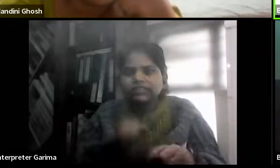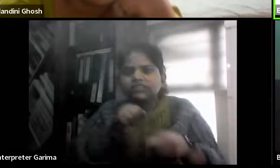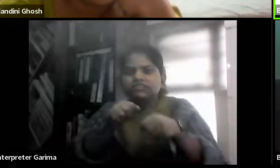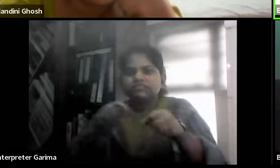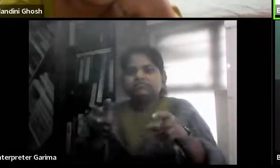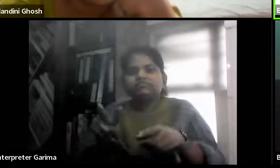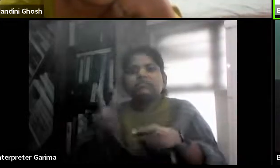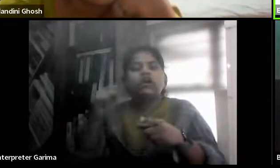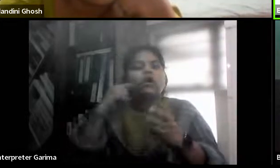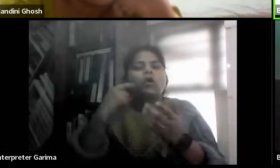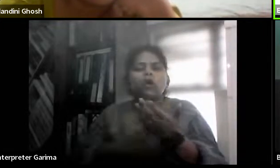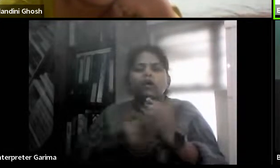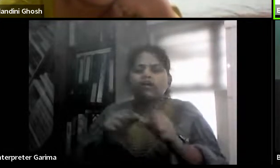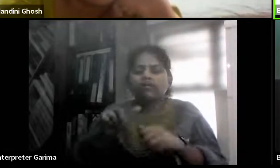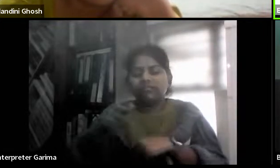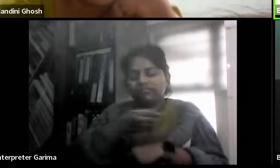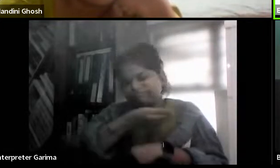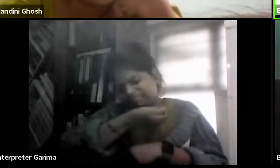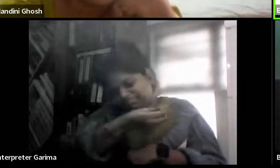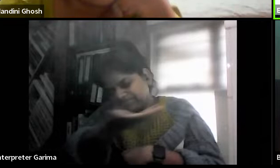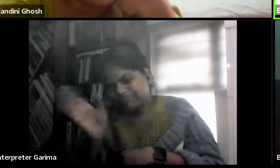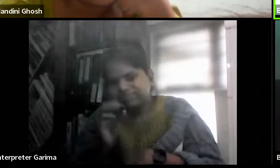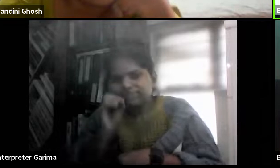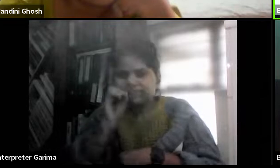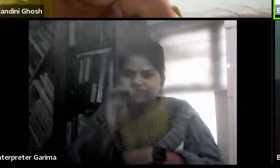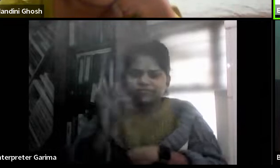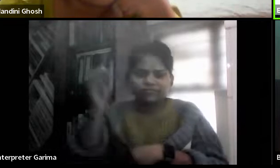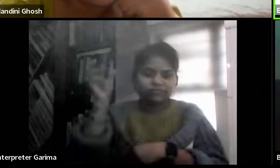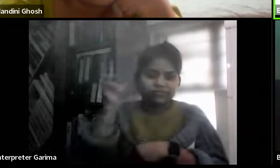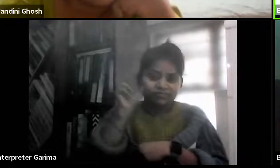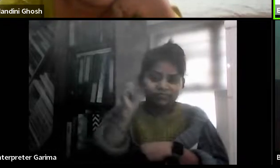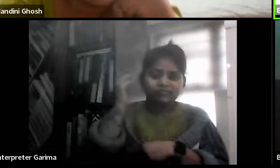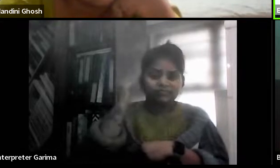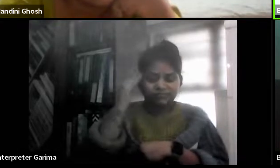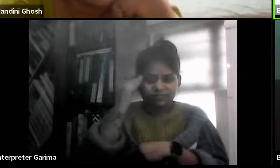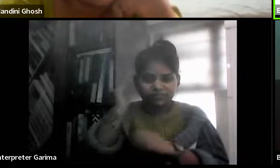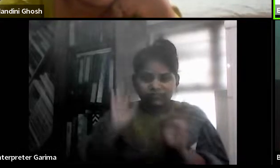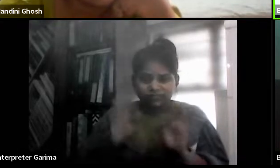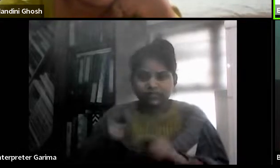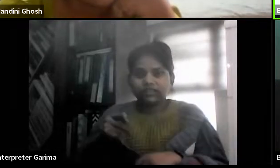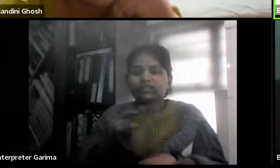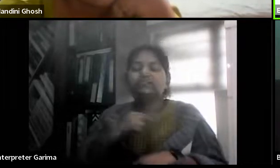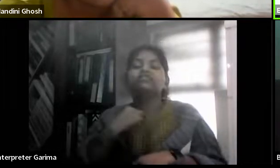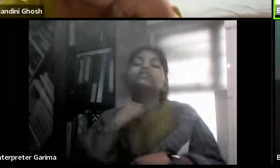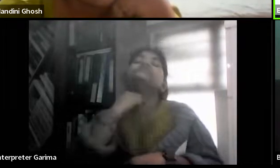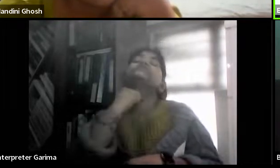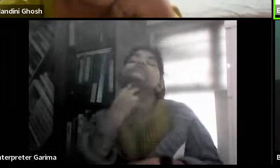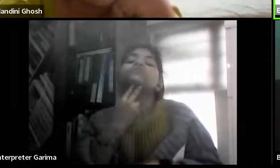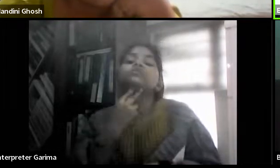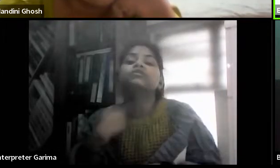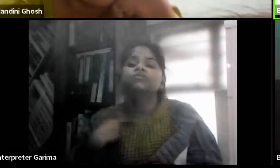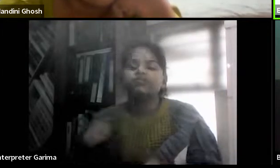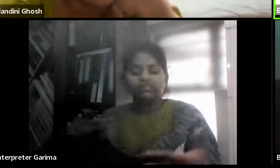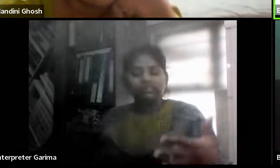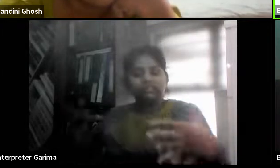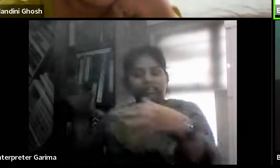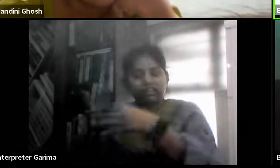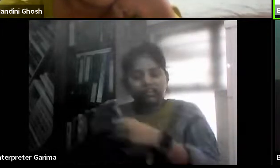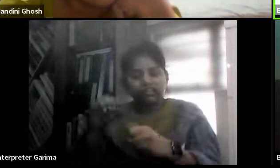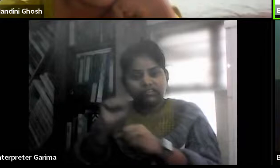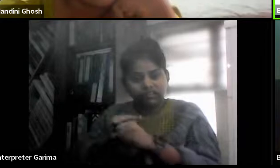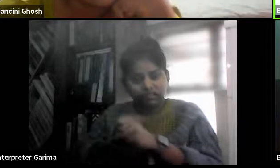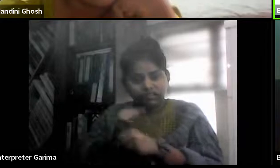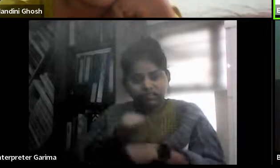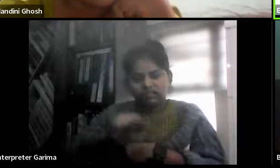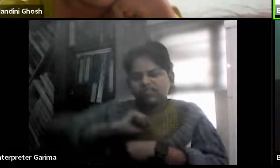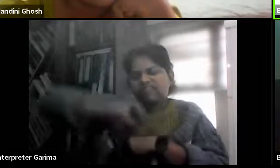on things. So I think really the only thing is just to remain vocal, to remain engaged and to fight